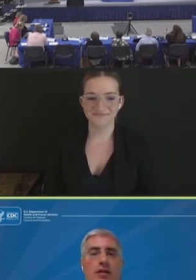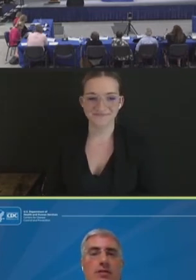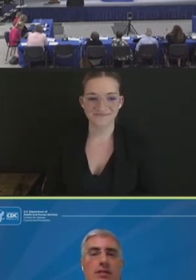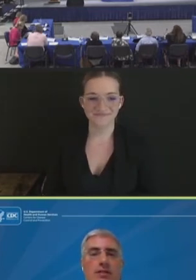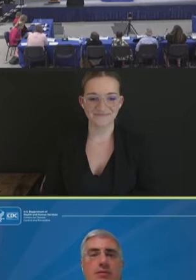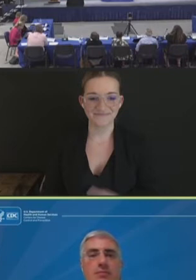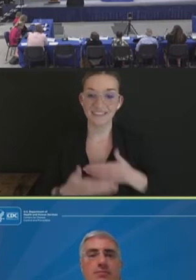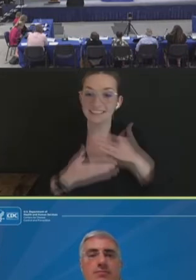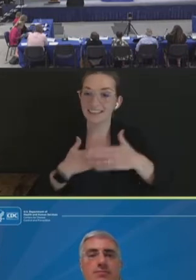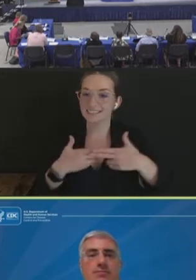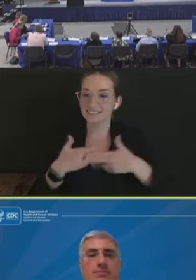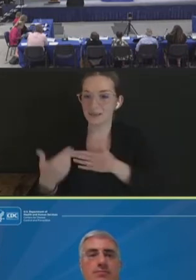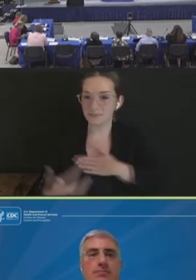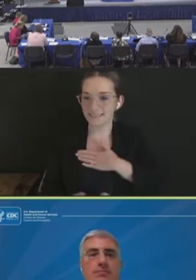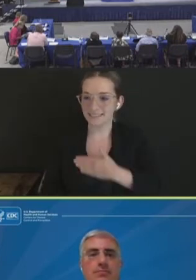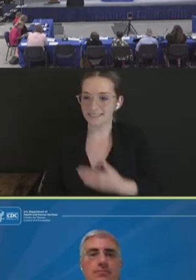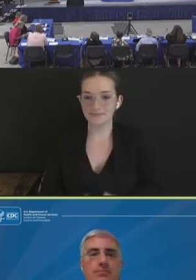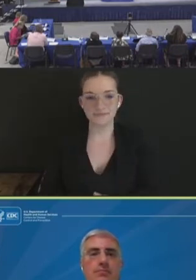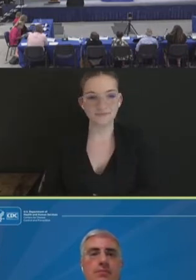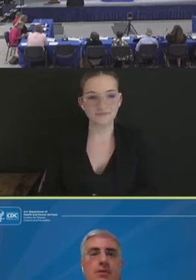Next slide, please.